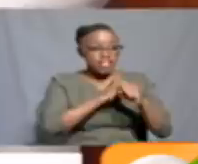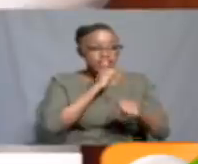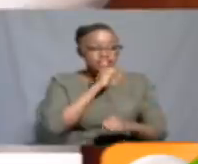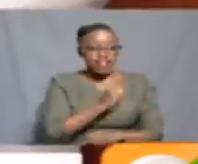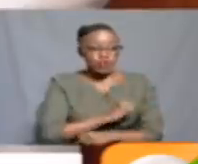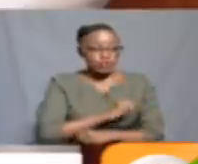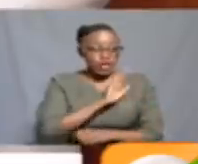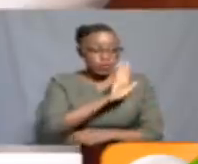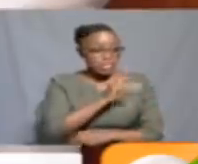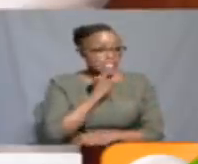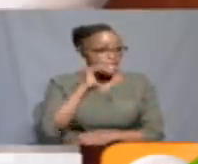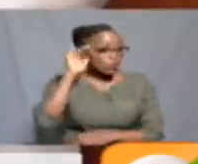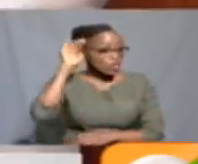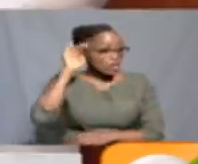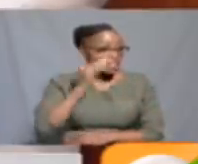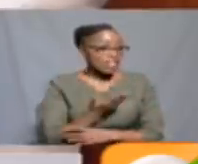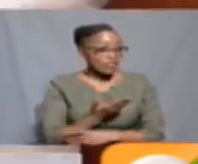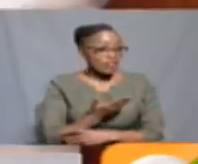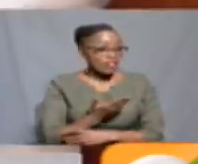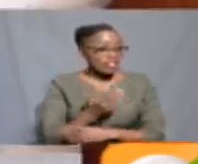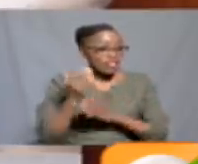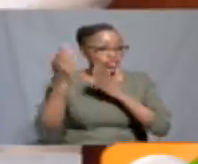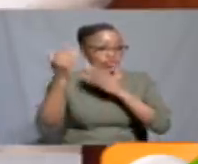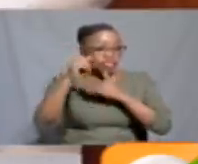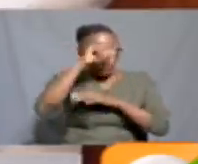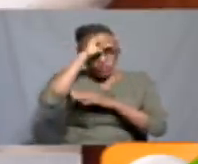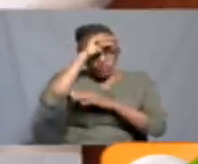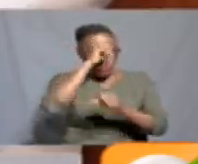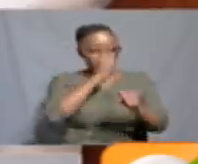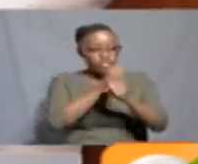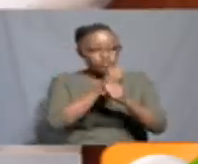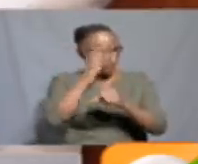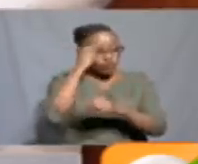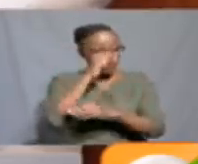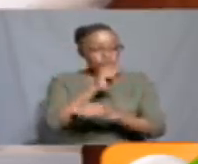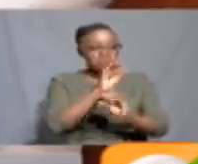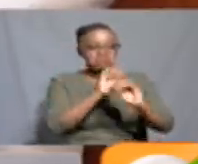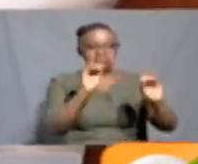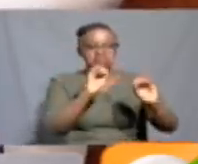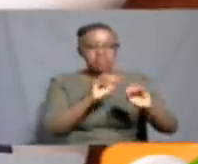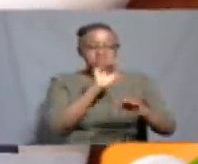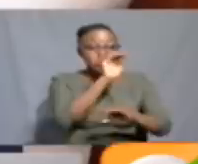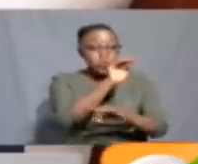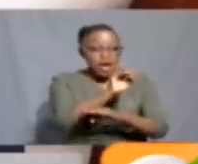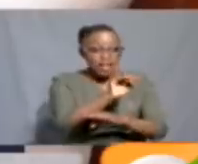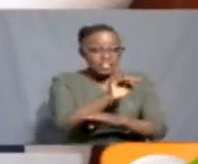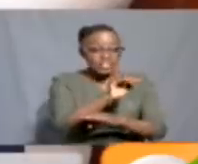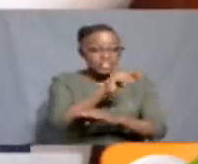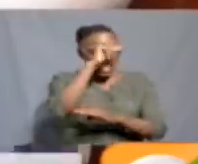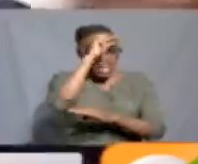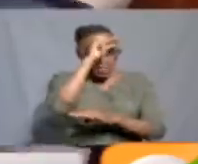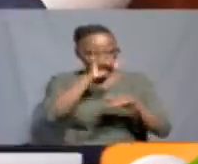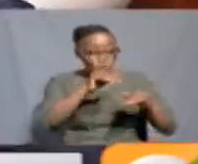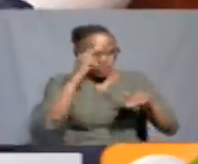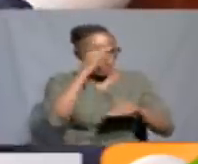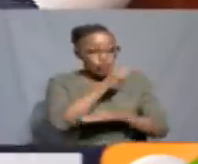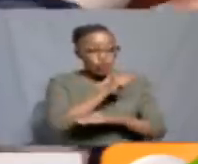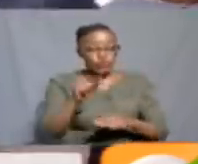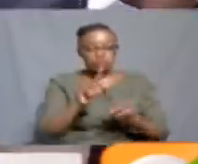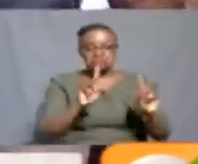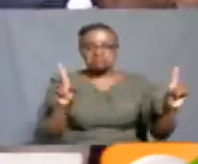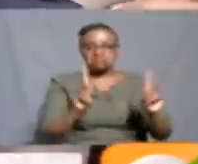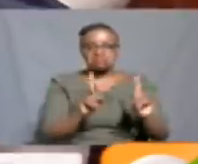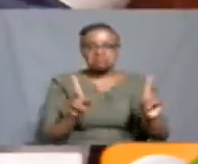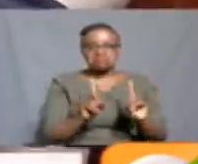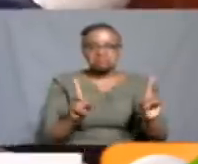listen, you don't expect the government to do for you anything. Don't ask your parents to do anything for you, because they've done already for